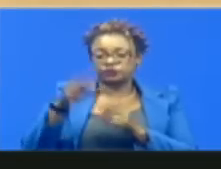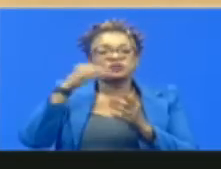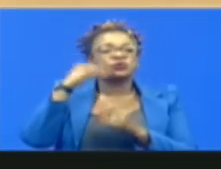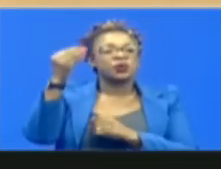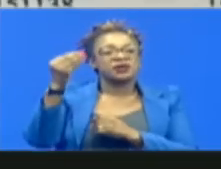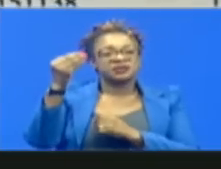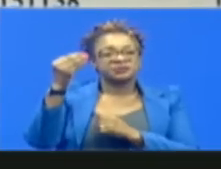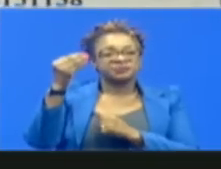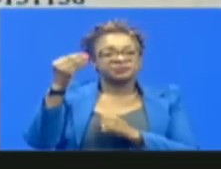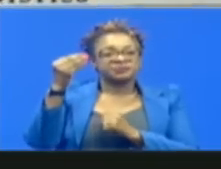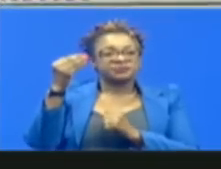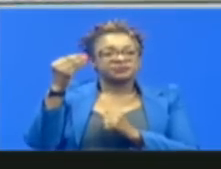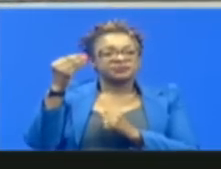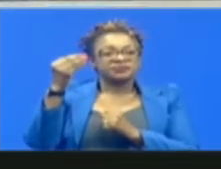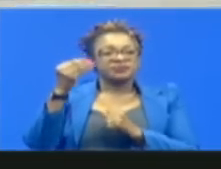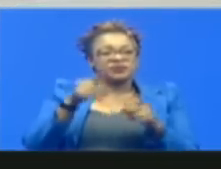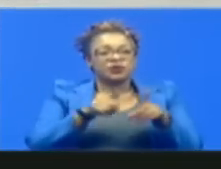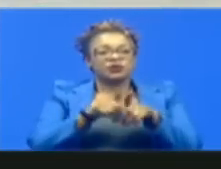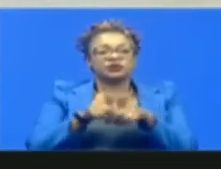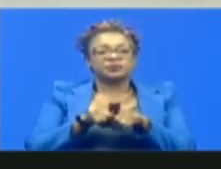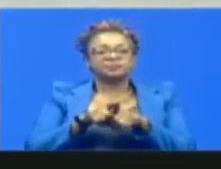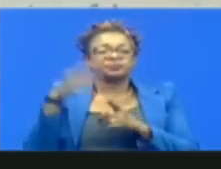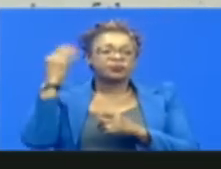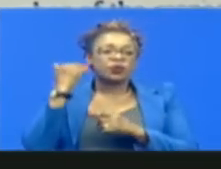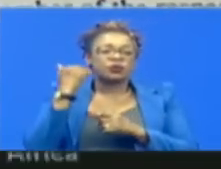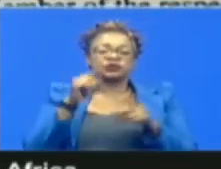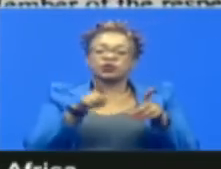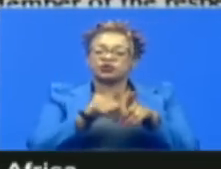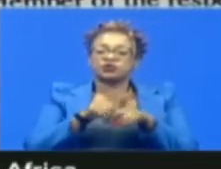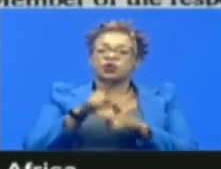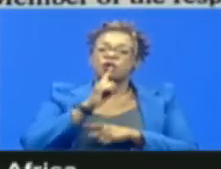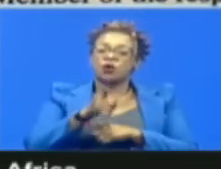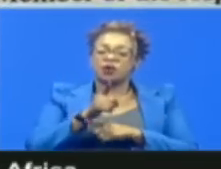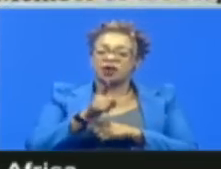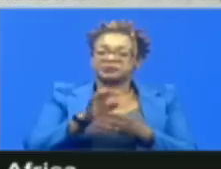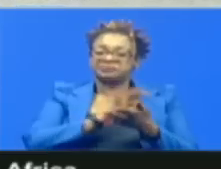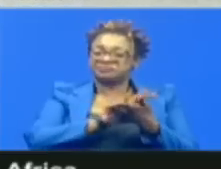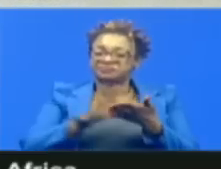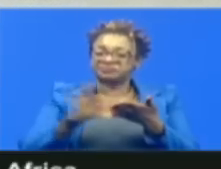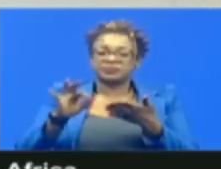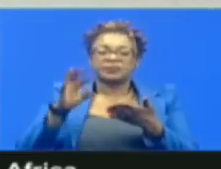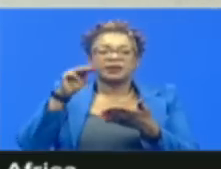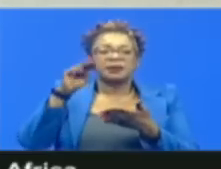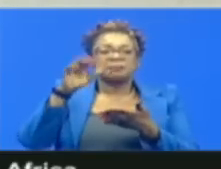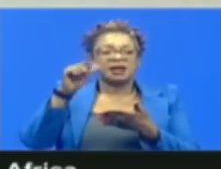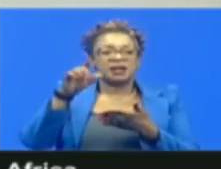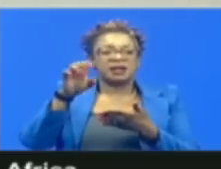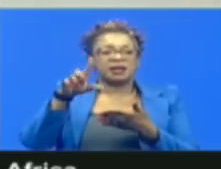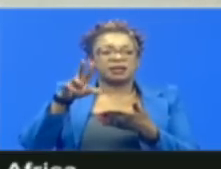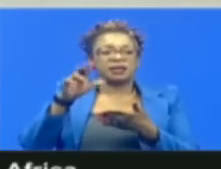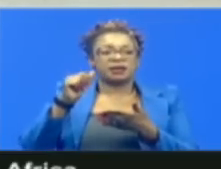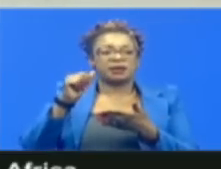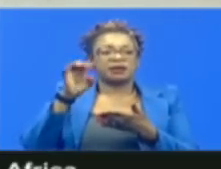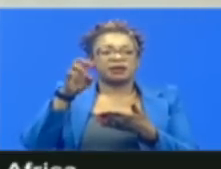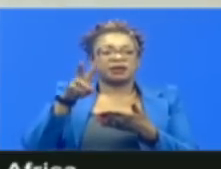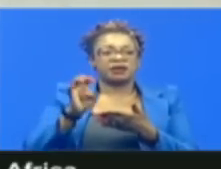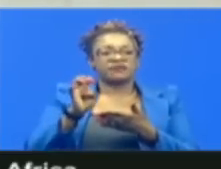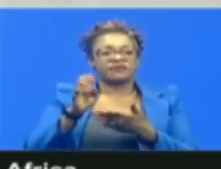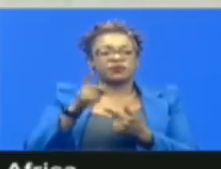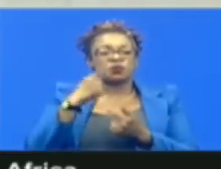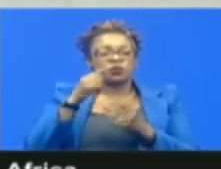in. Besides that, the court also ordered the degazettement of Malenya Eve, who had been given